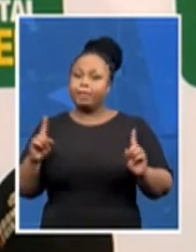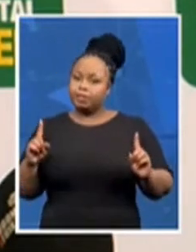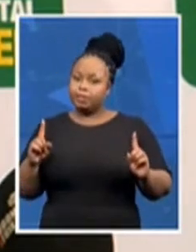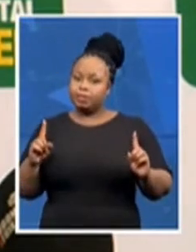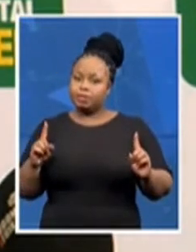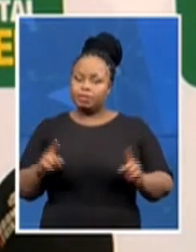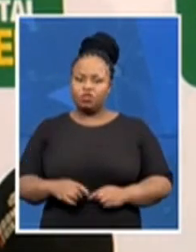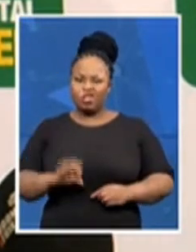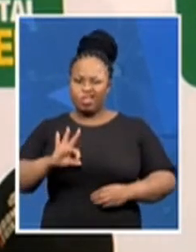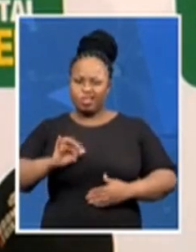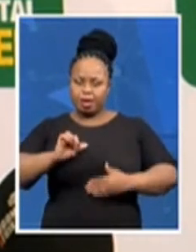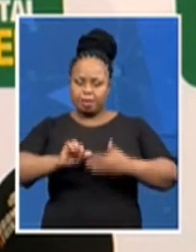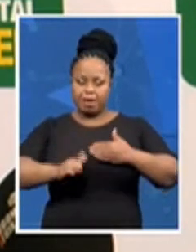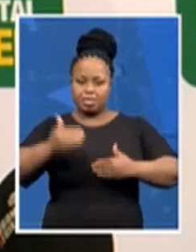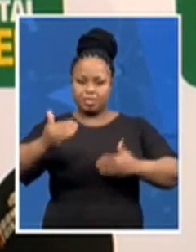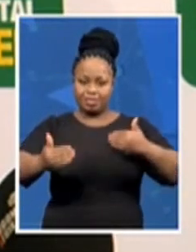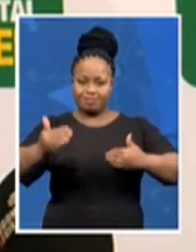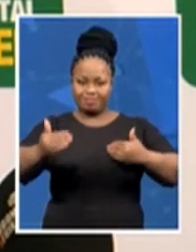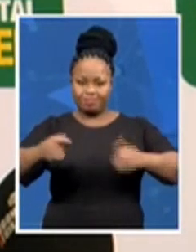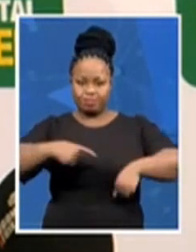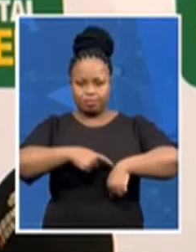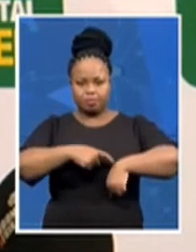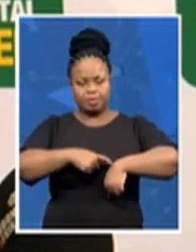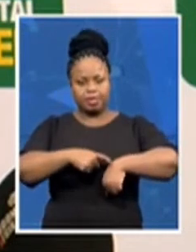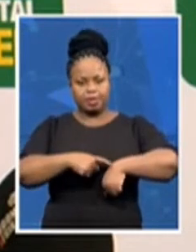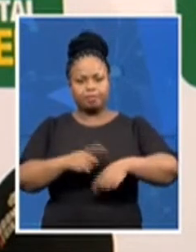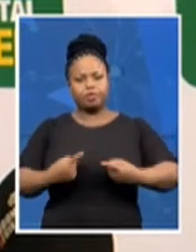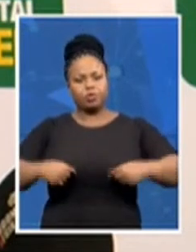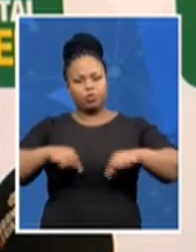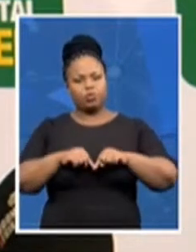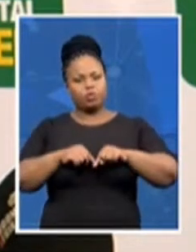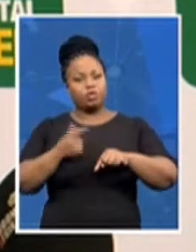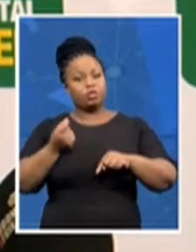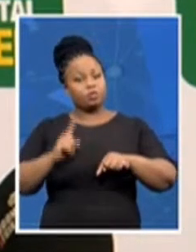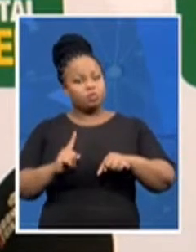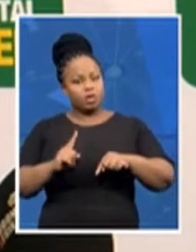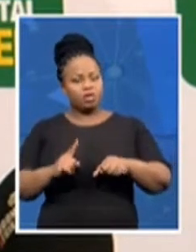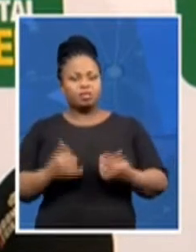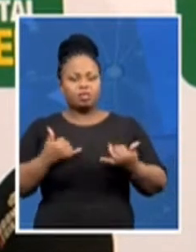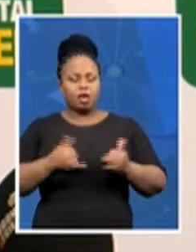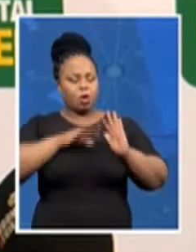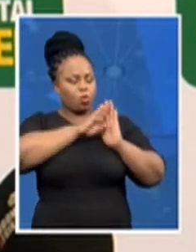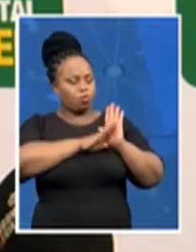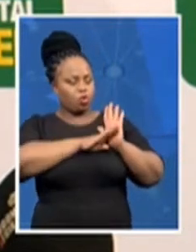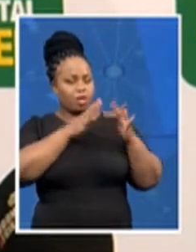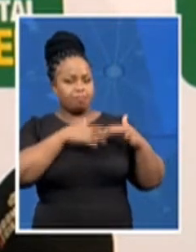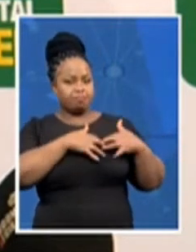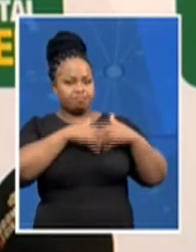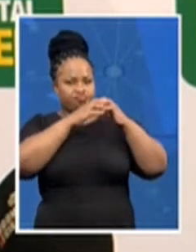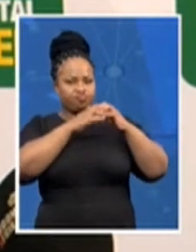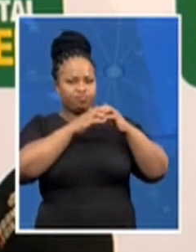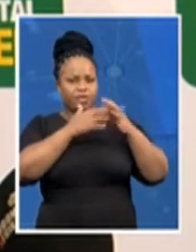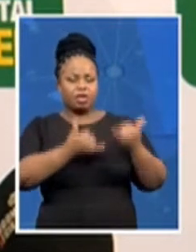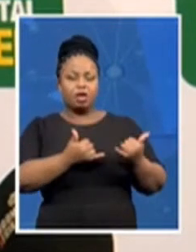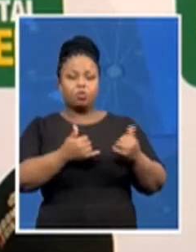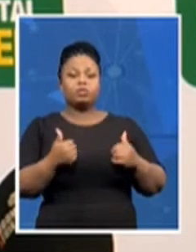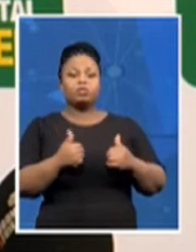are engaging in an intensive program. This will start by ensuring that